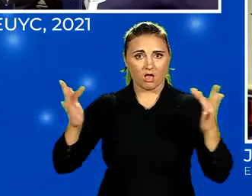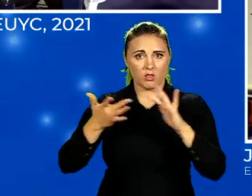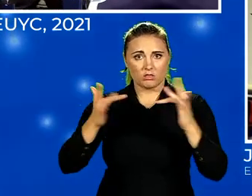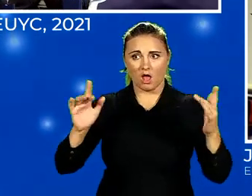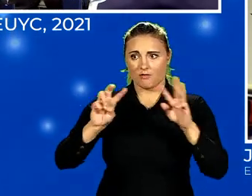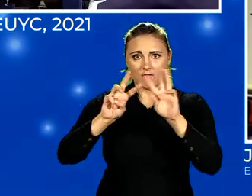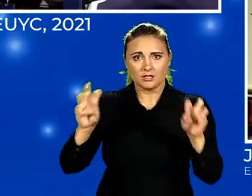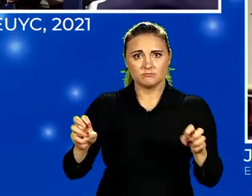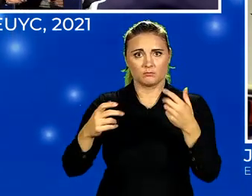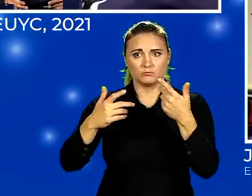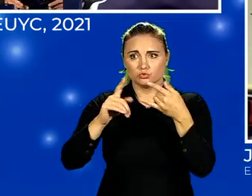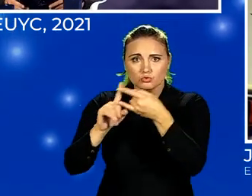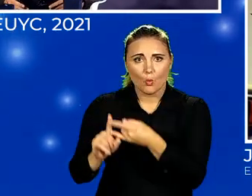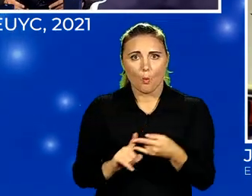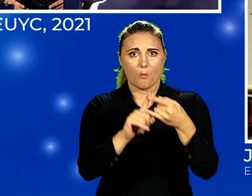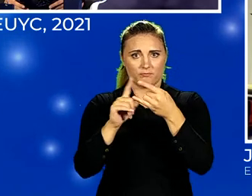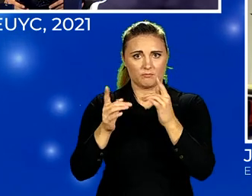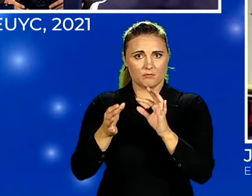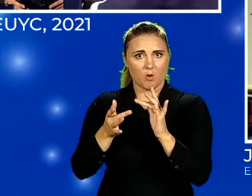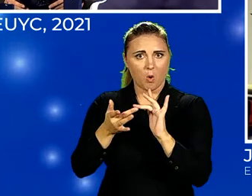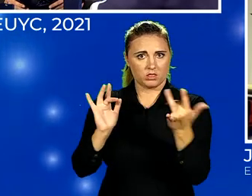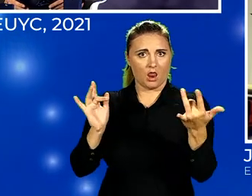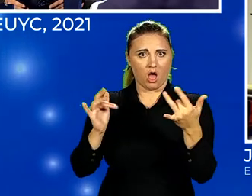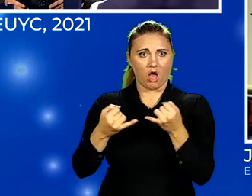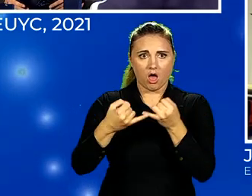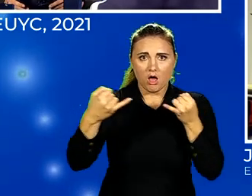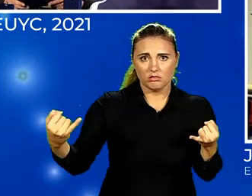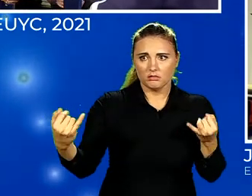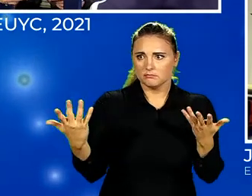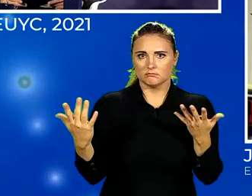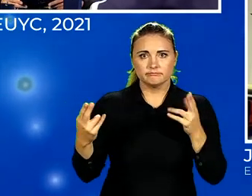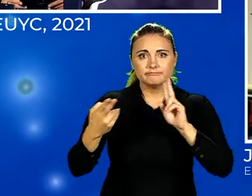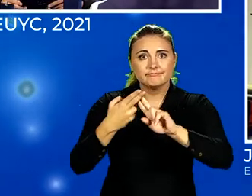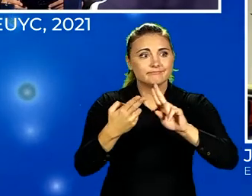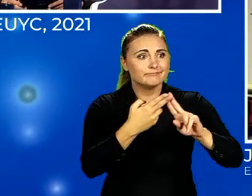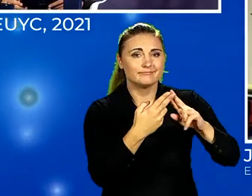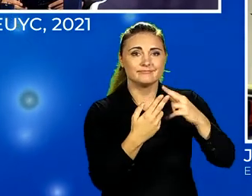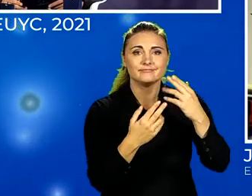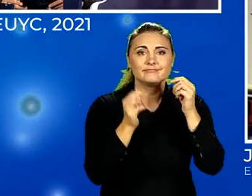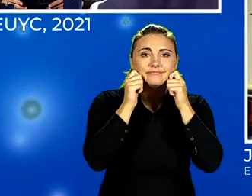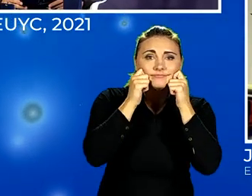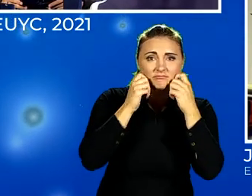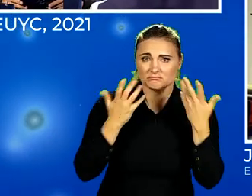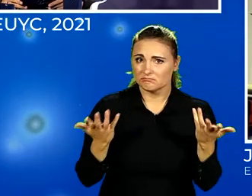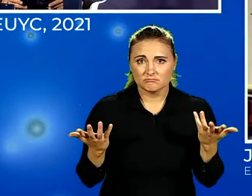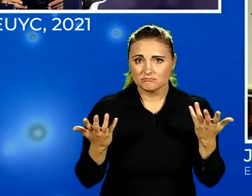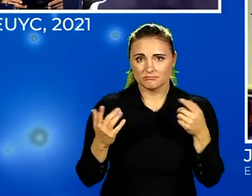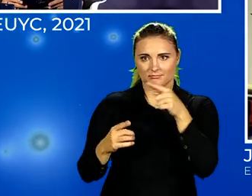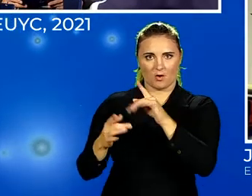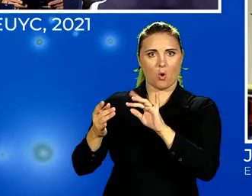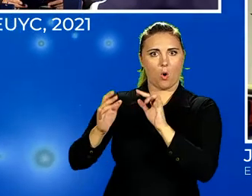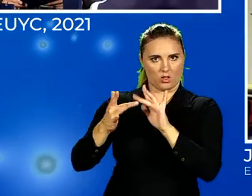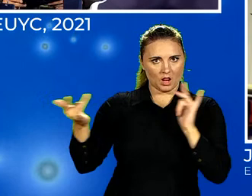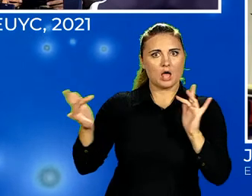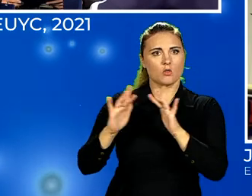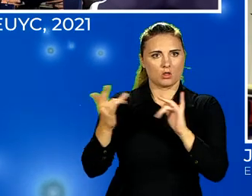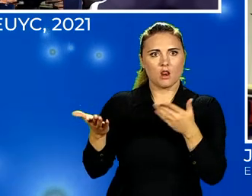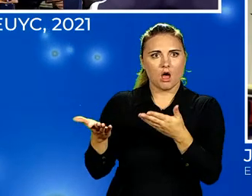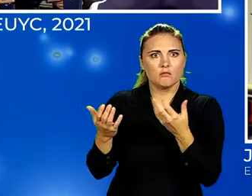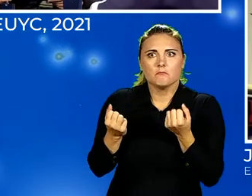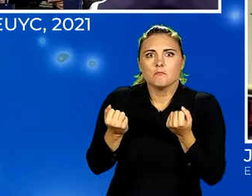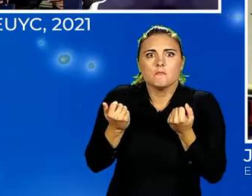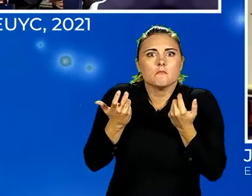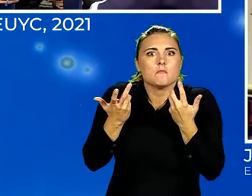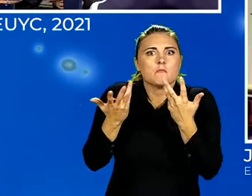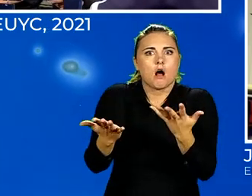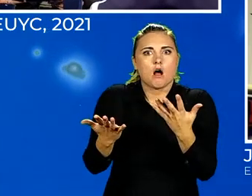the policymakers are also meeting on another side in the co-management structure. So I guess that there has been a lot of know-how and a lot of things that you have learned through